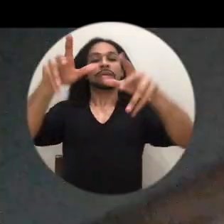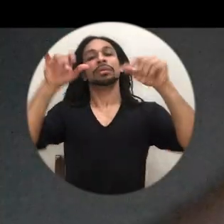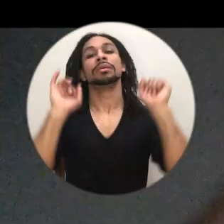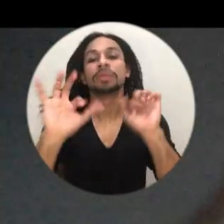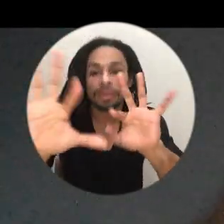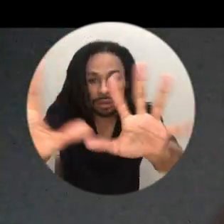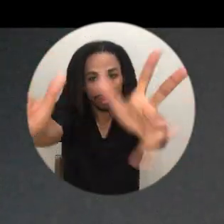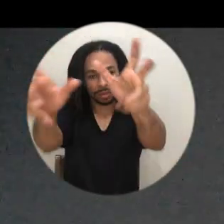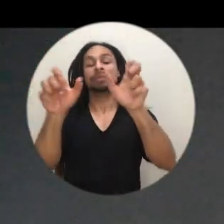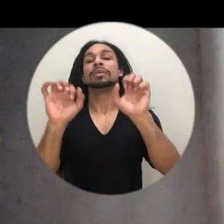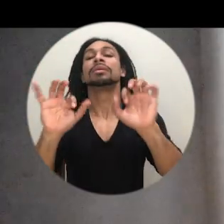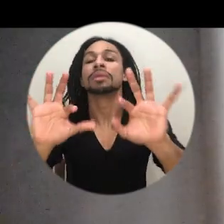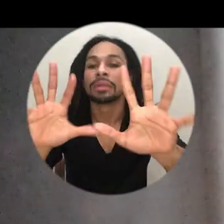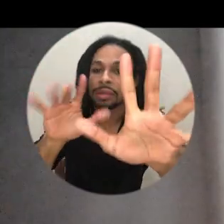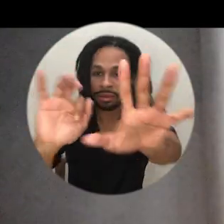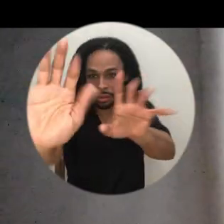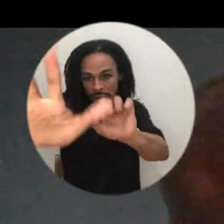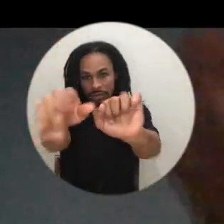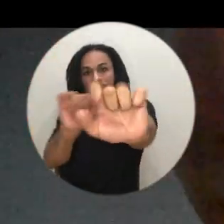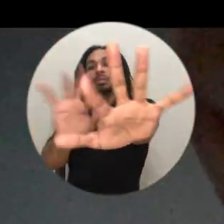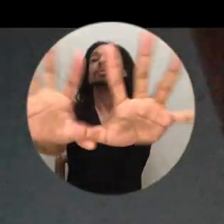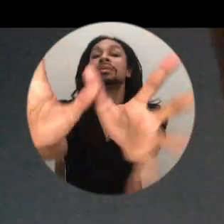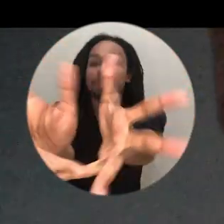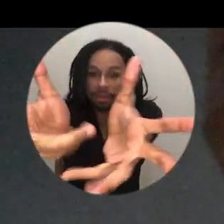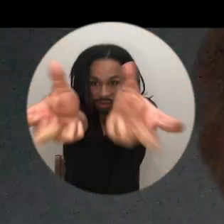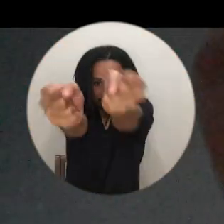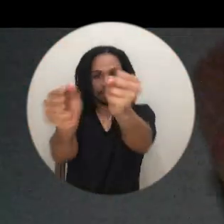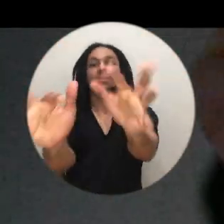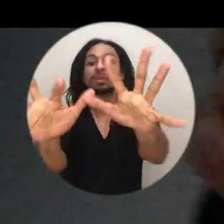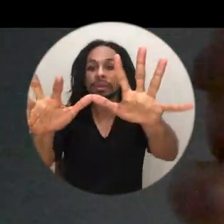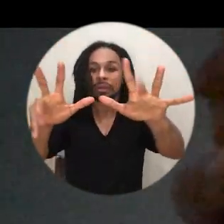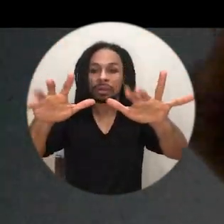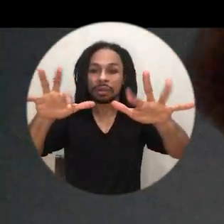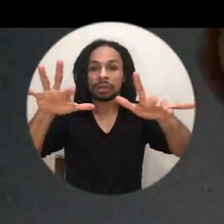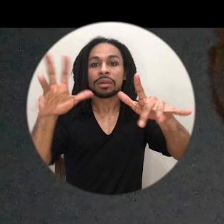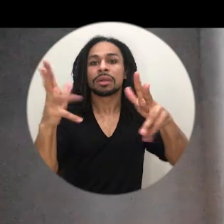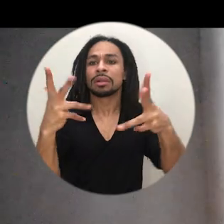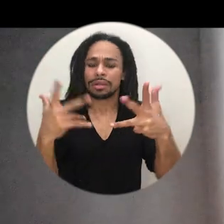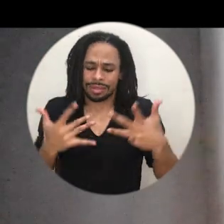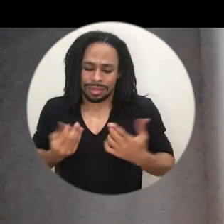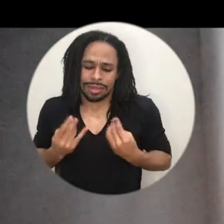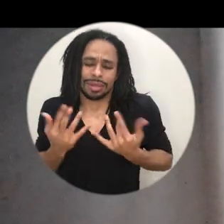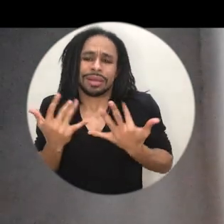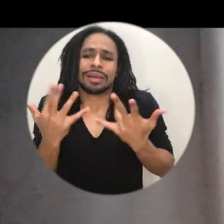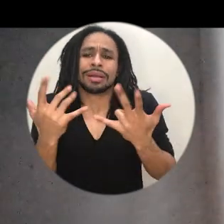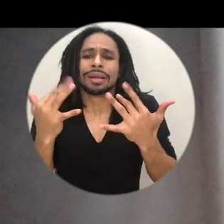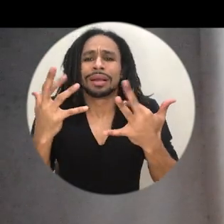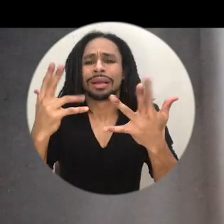Oh,